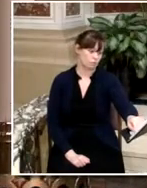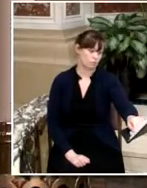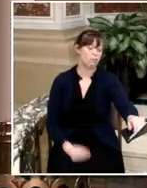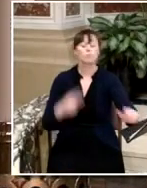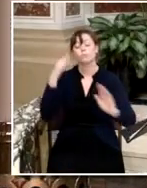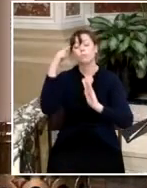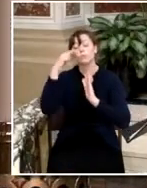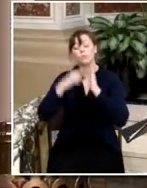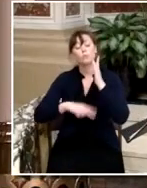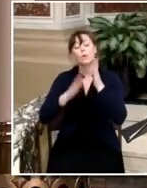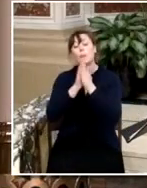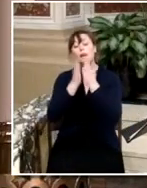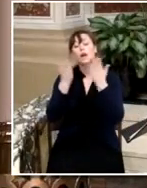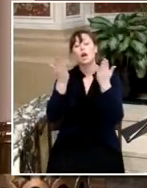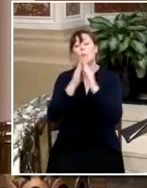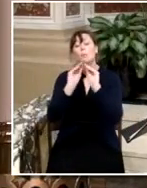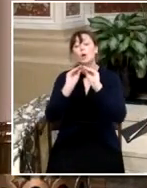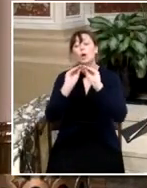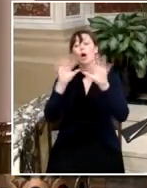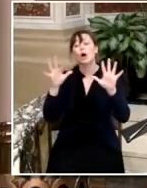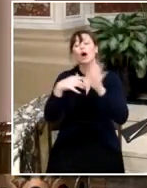A reading from the book of Revelation.